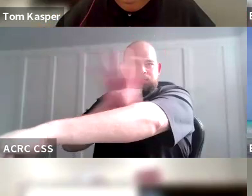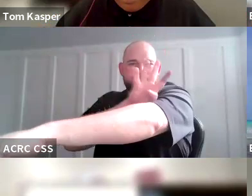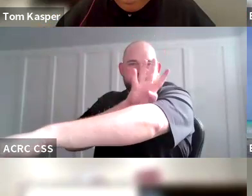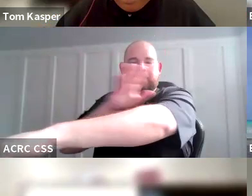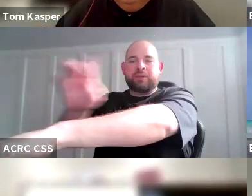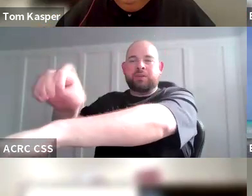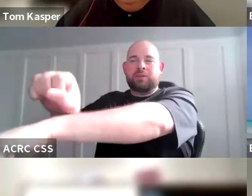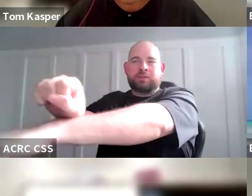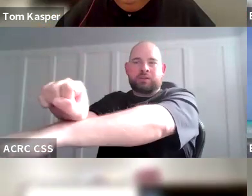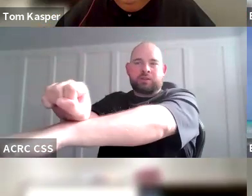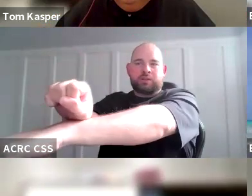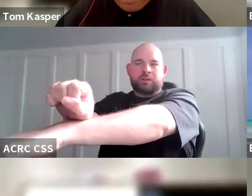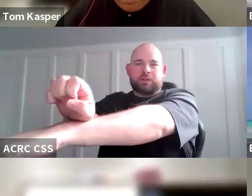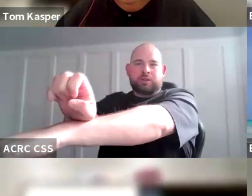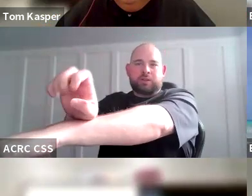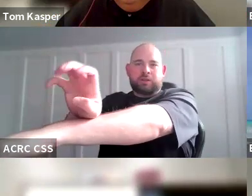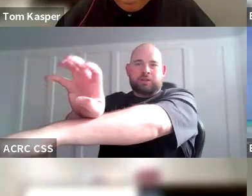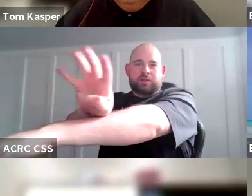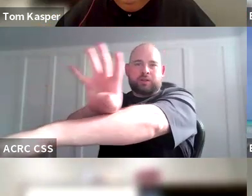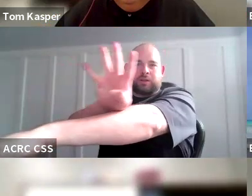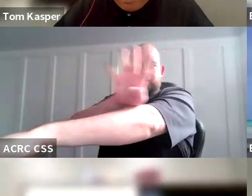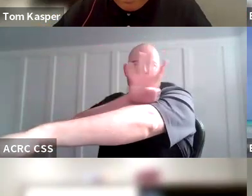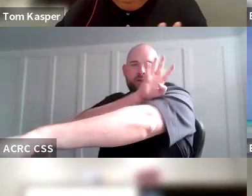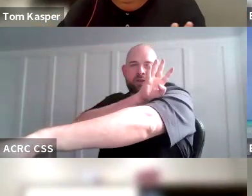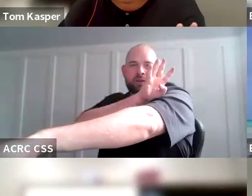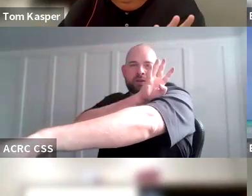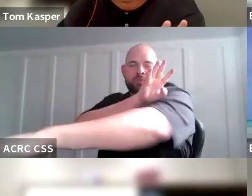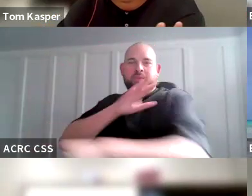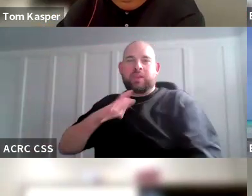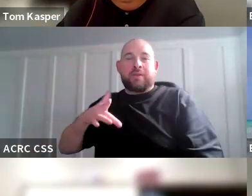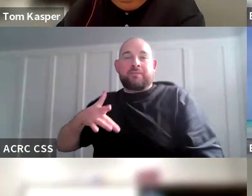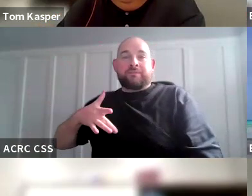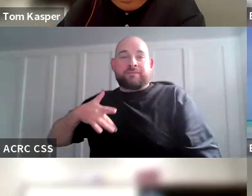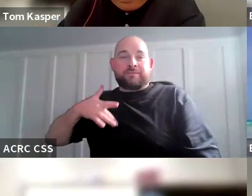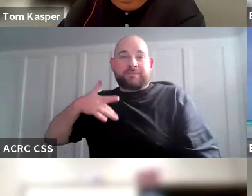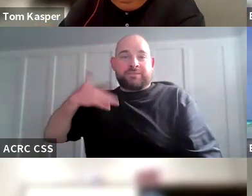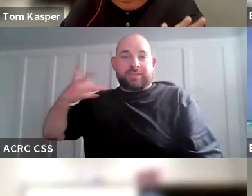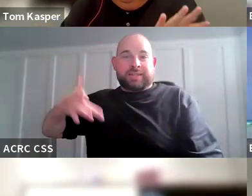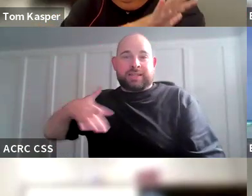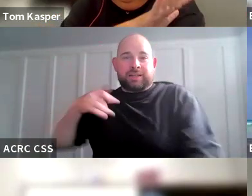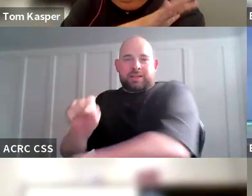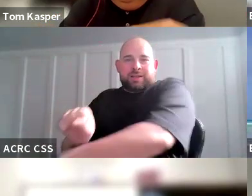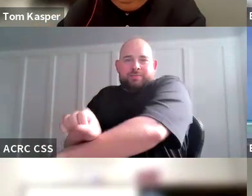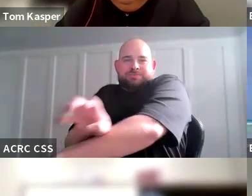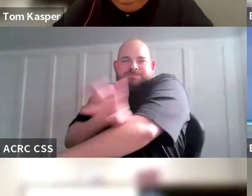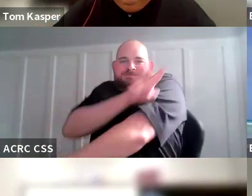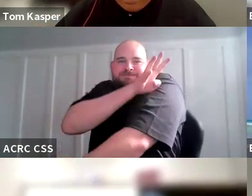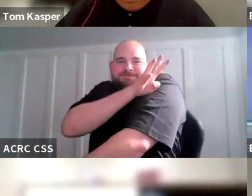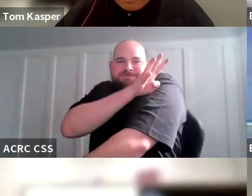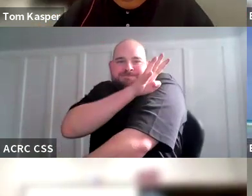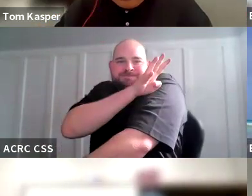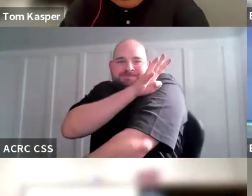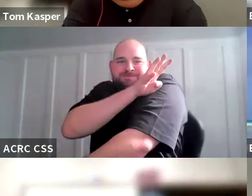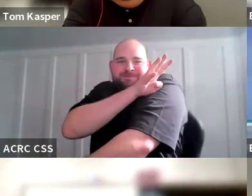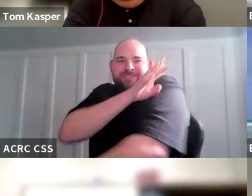this represents getting chills, goosebumps. So we're going to show that hair standing up on our arm.